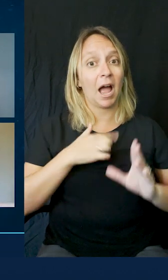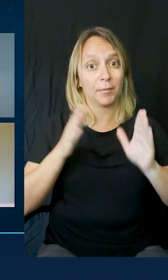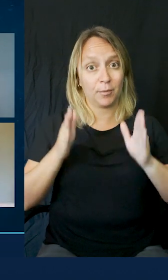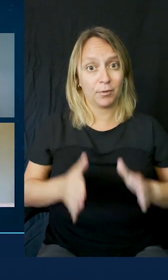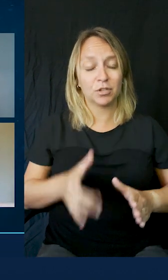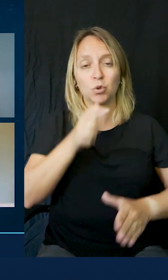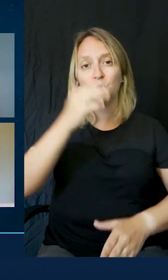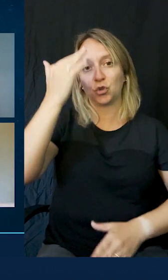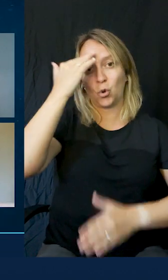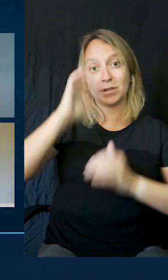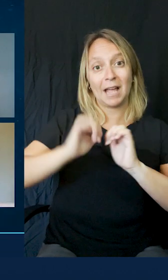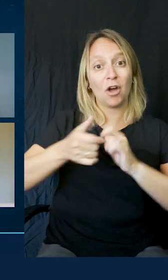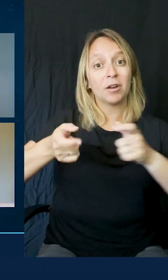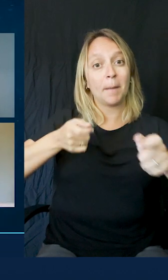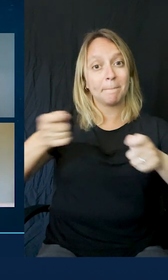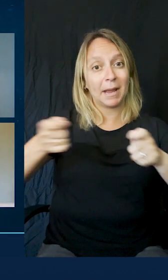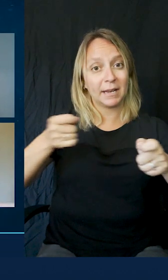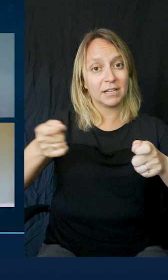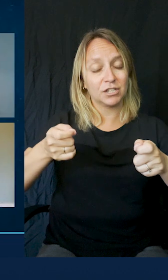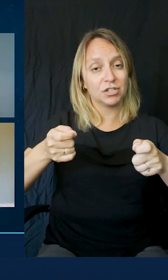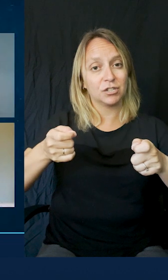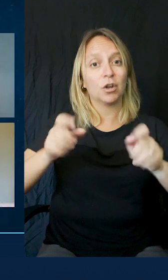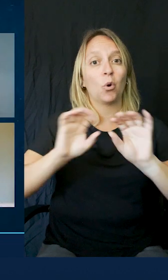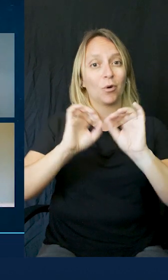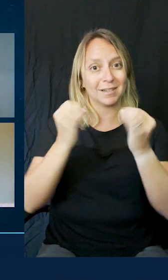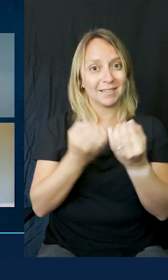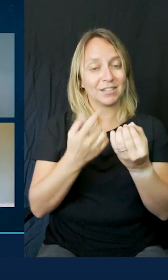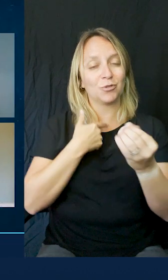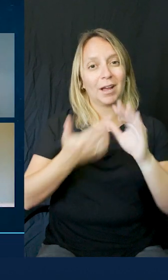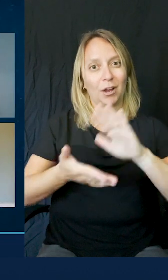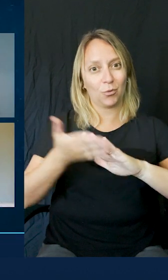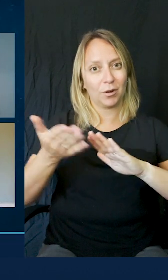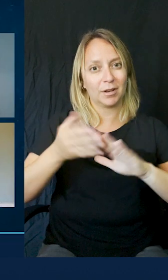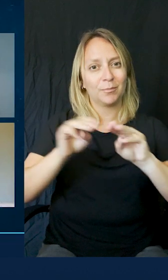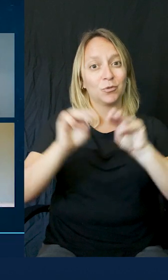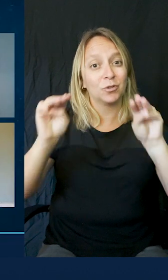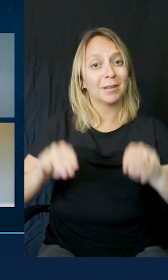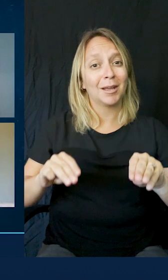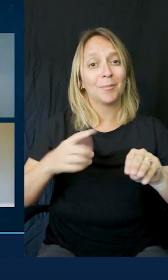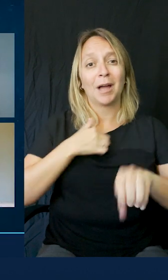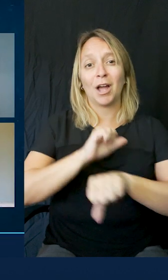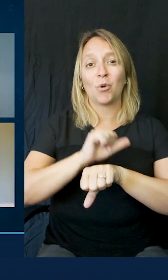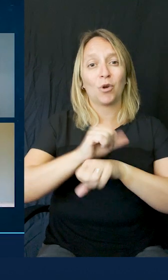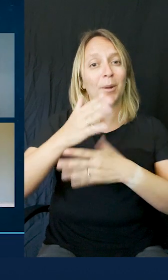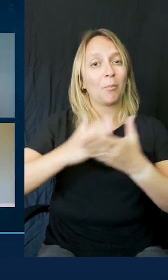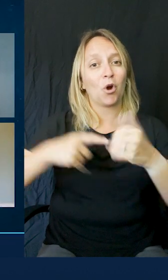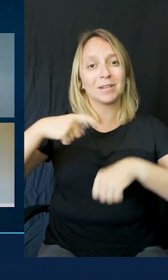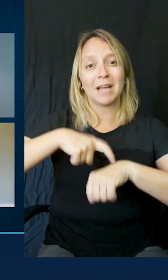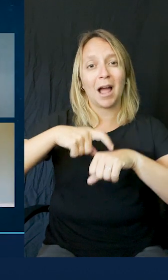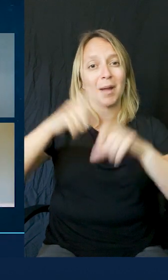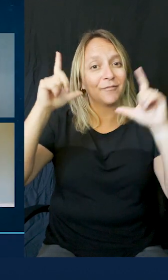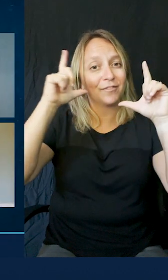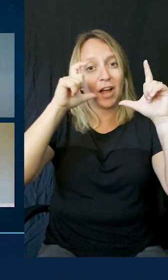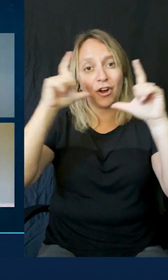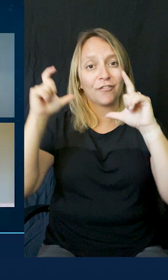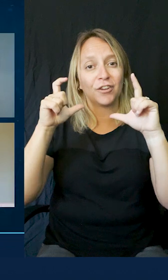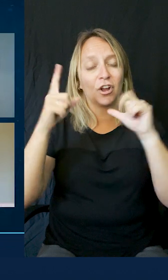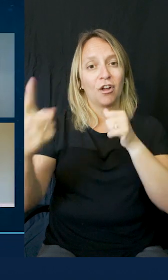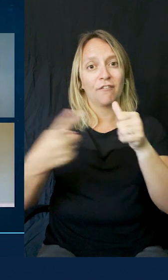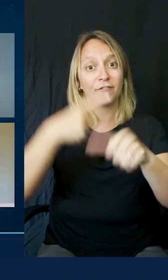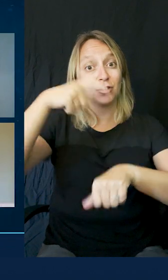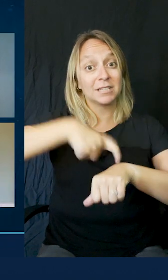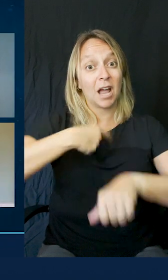manage organizations. So I run the museum. I'm a part-time photographer. And when I first saw them, I